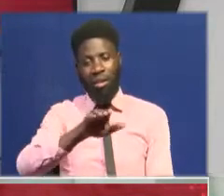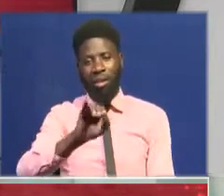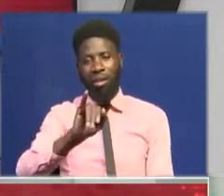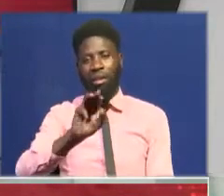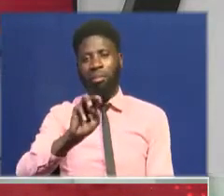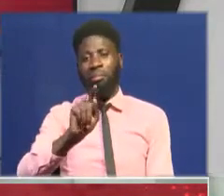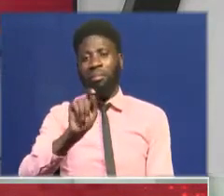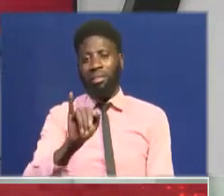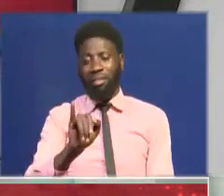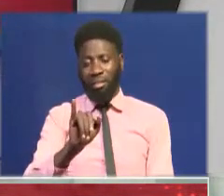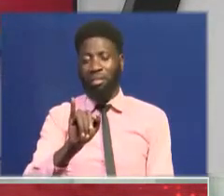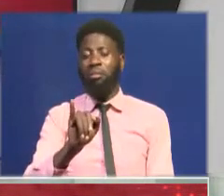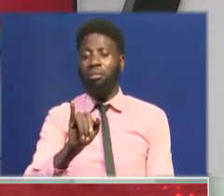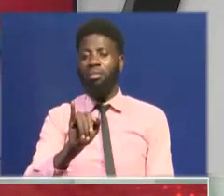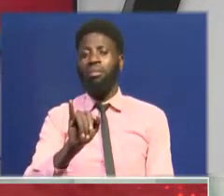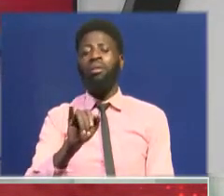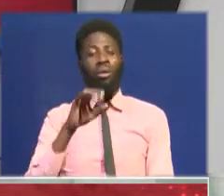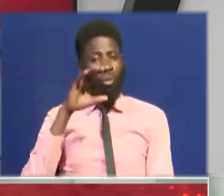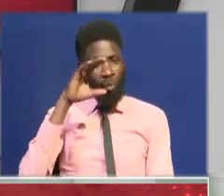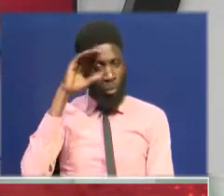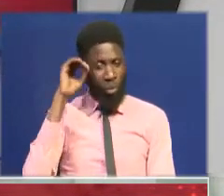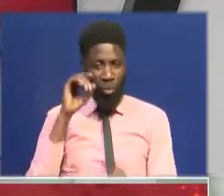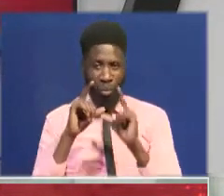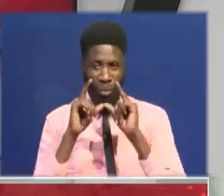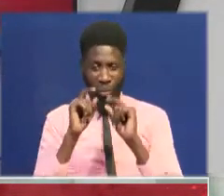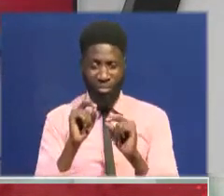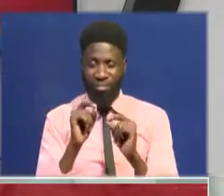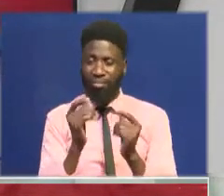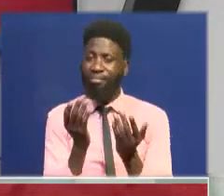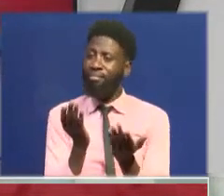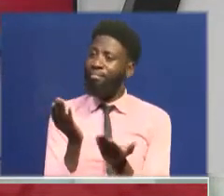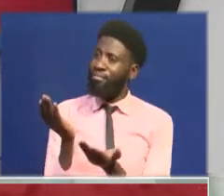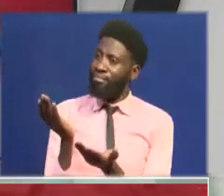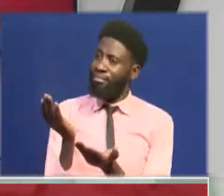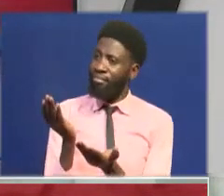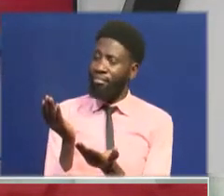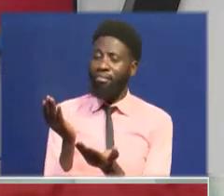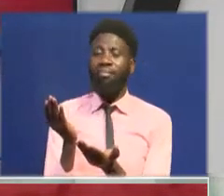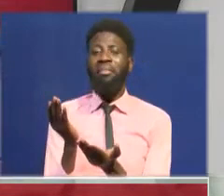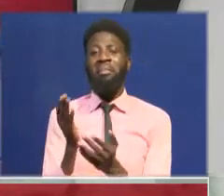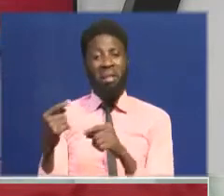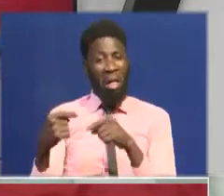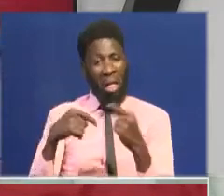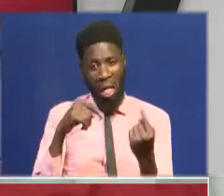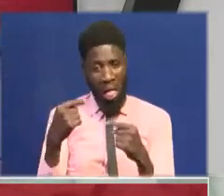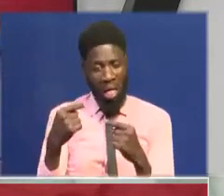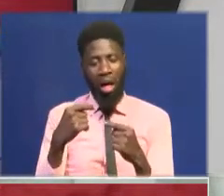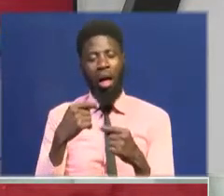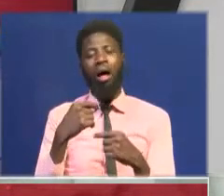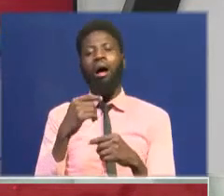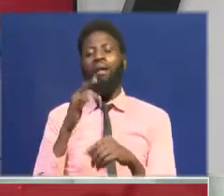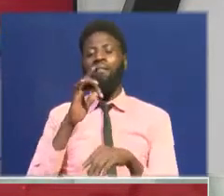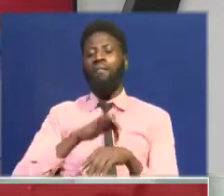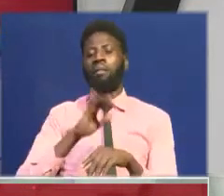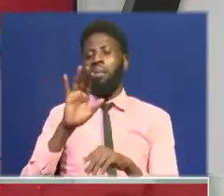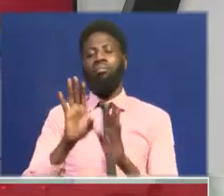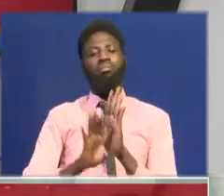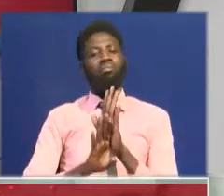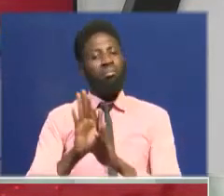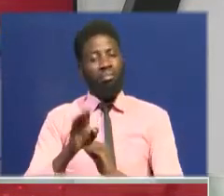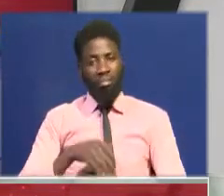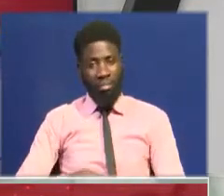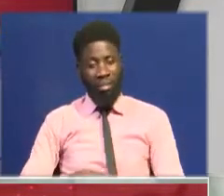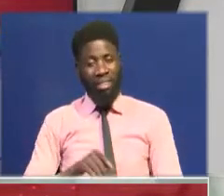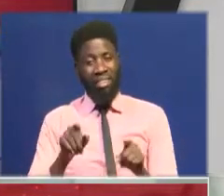political differences will only deny the region development. Meanwhile, National Assembly Budget Committee Chairperson Didi Nyoro has